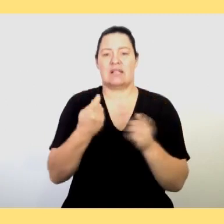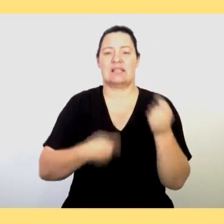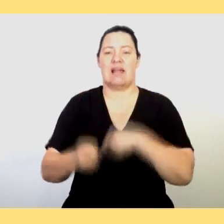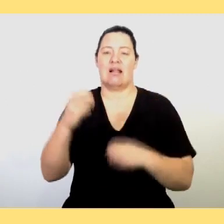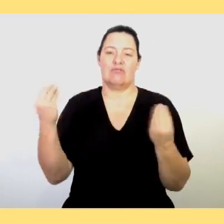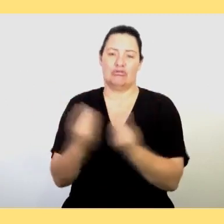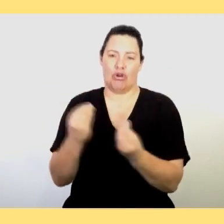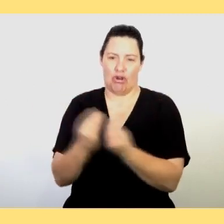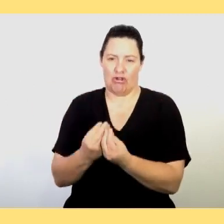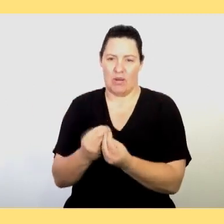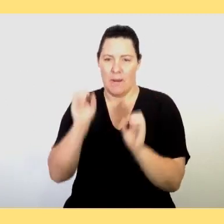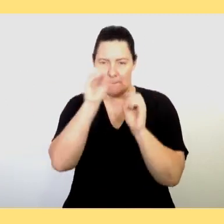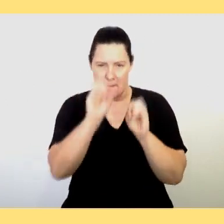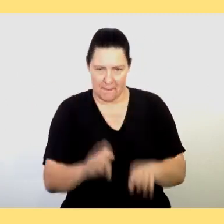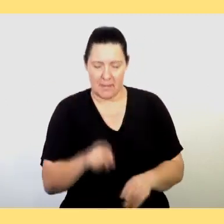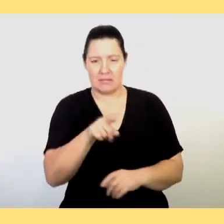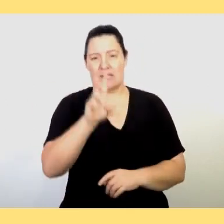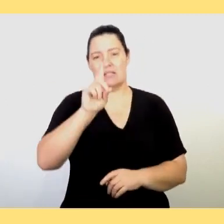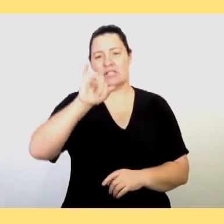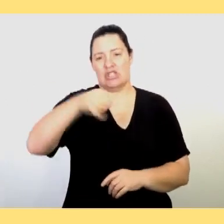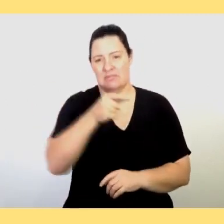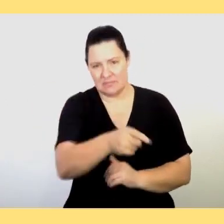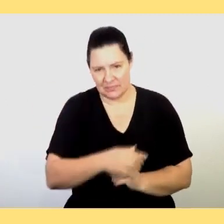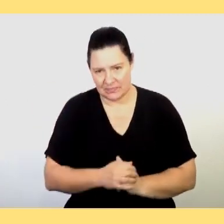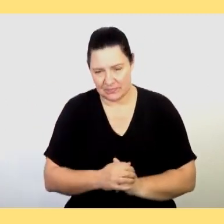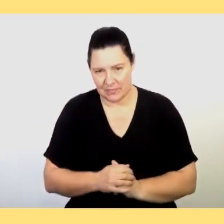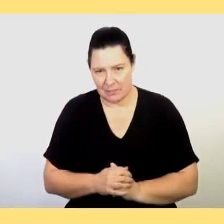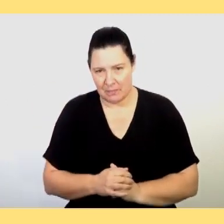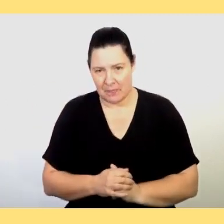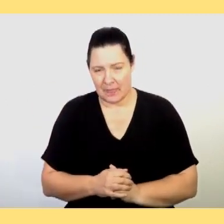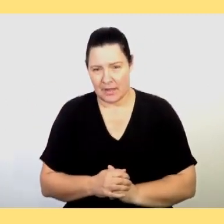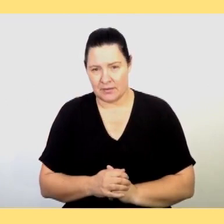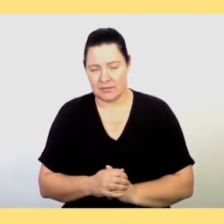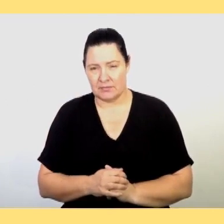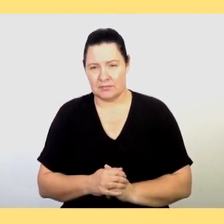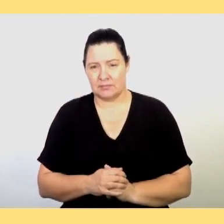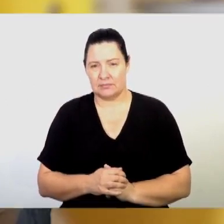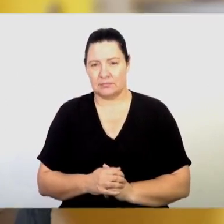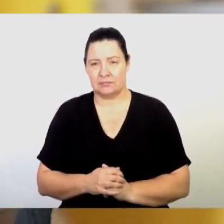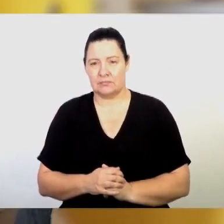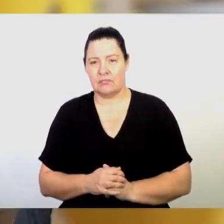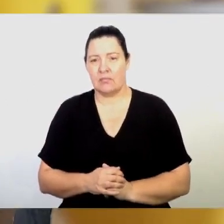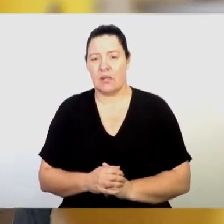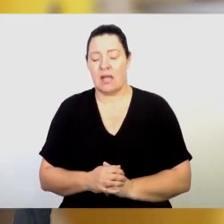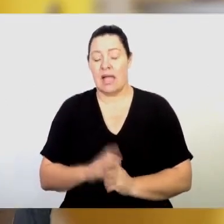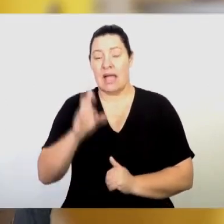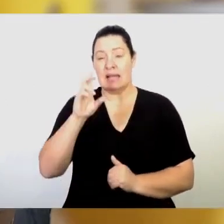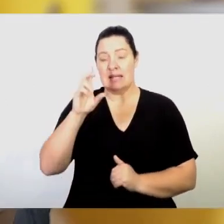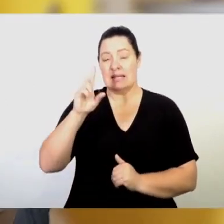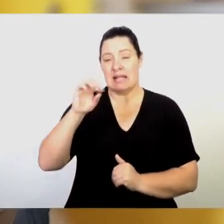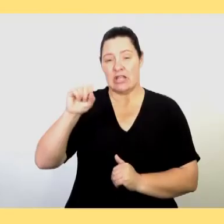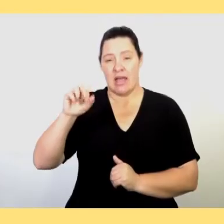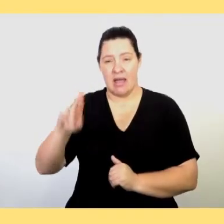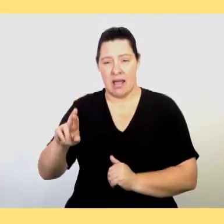sales of trading stock are entered in the debtors journal. Debtors